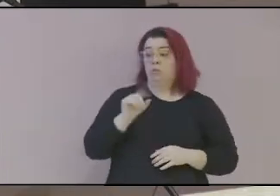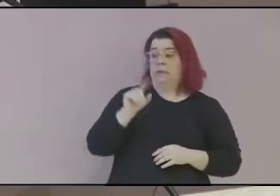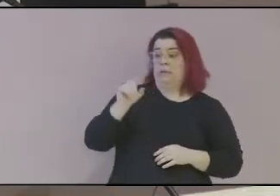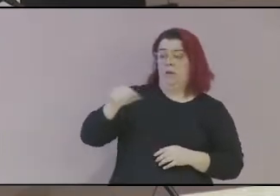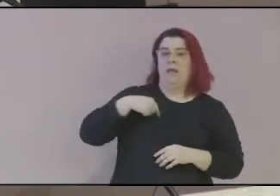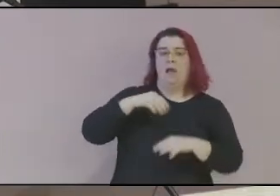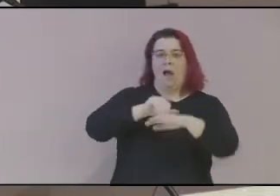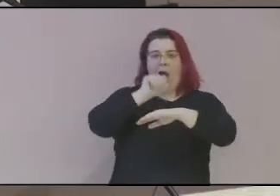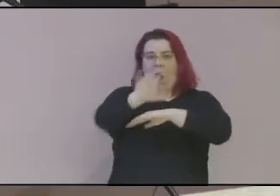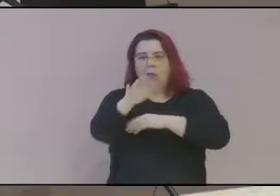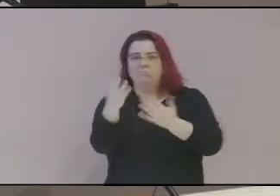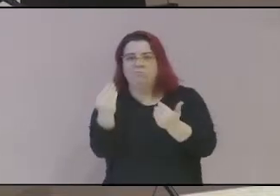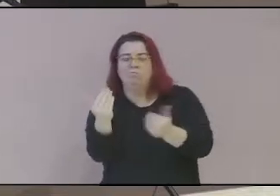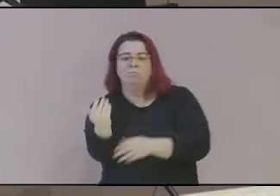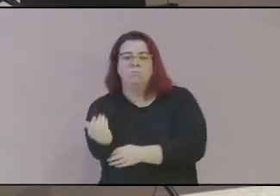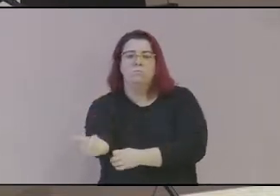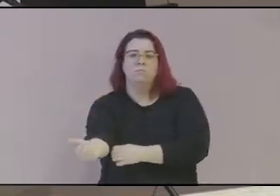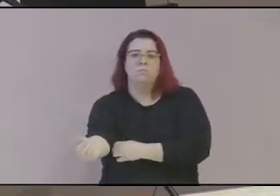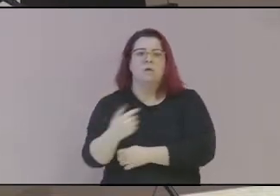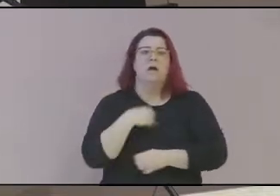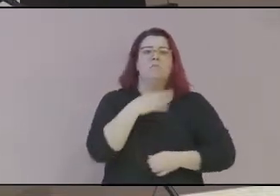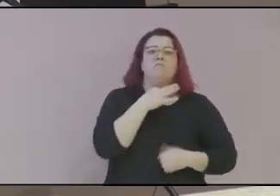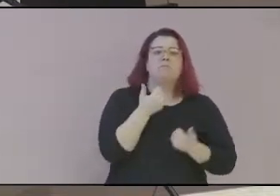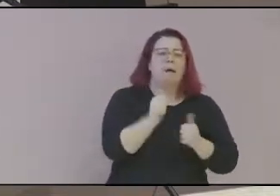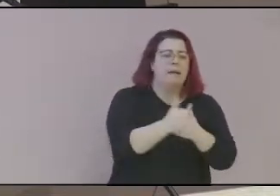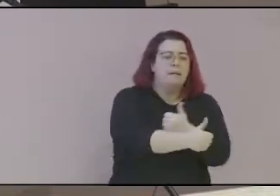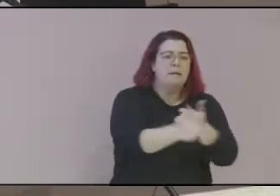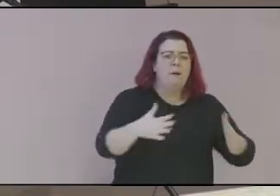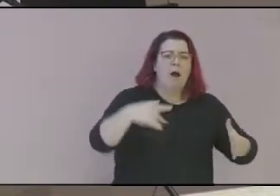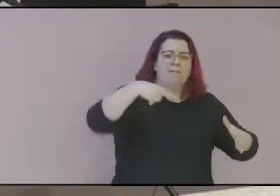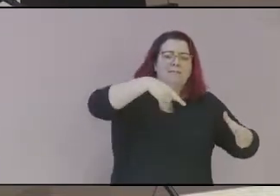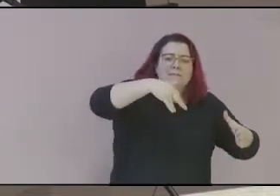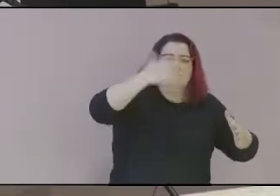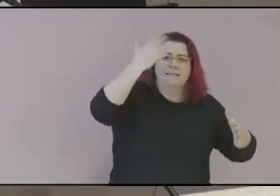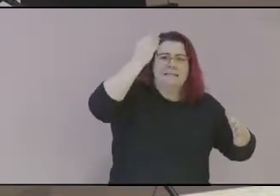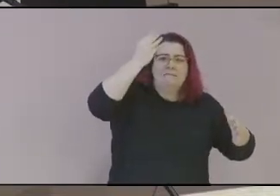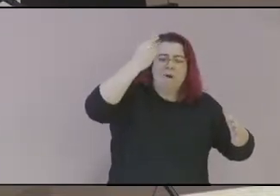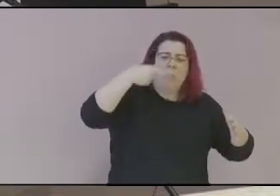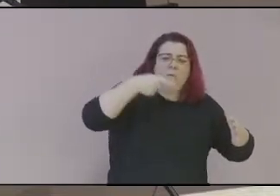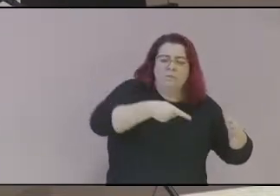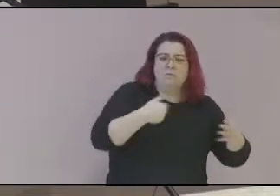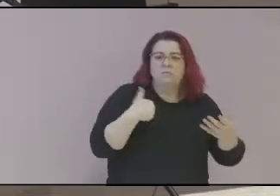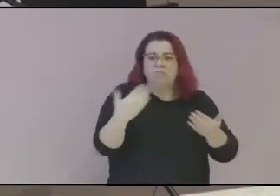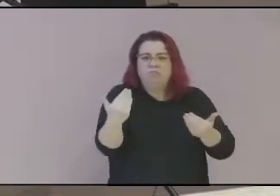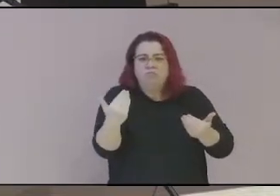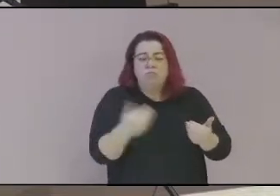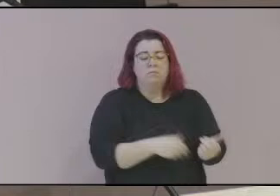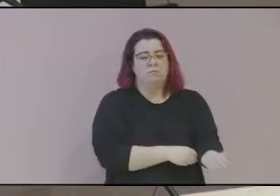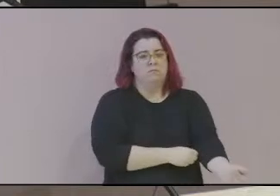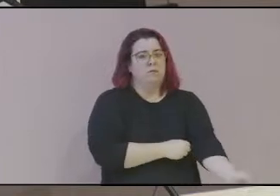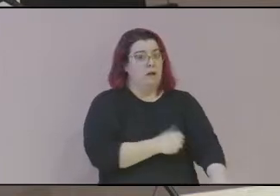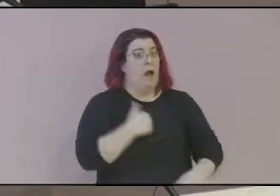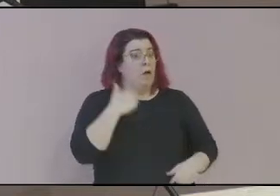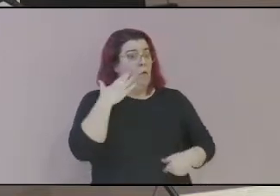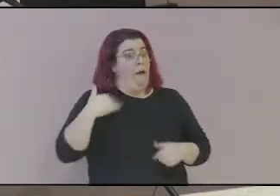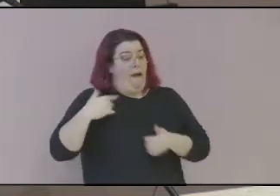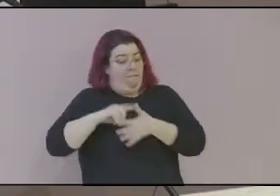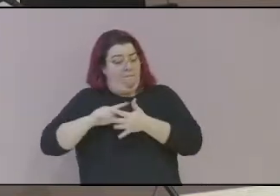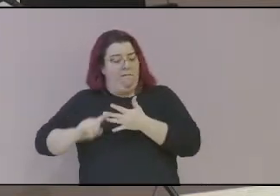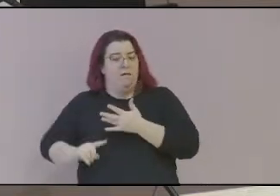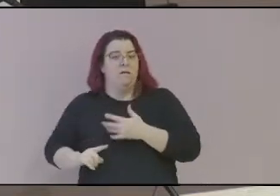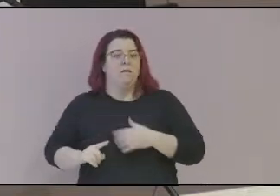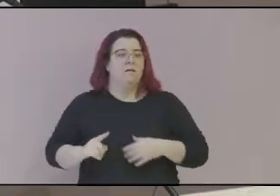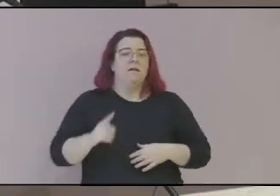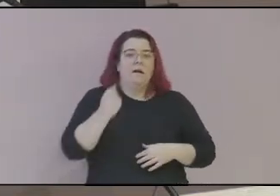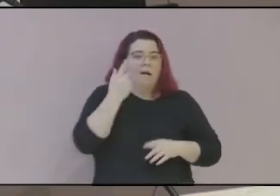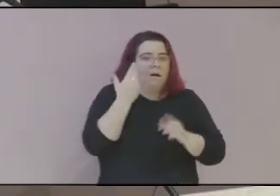ask for boxes related to the task force on this topic. I knew that other ones existed. This was only 5 years after the final